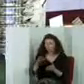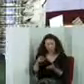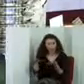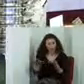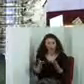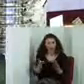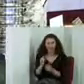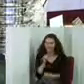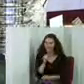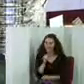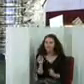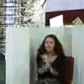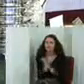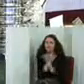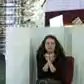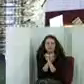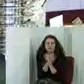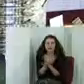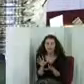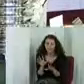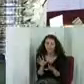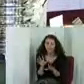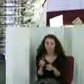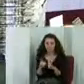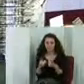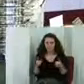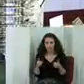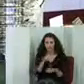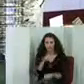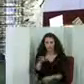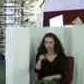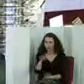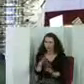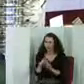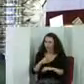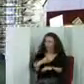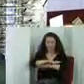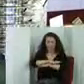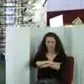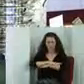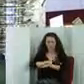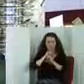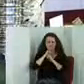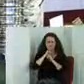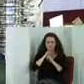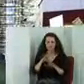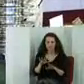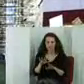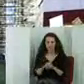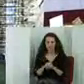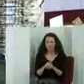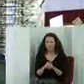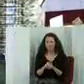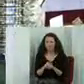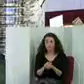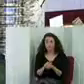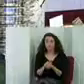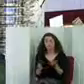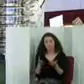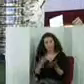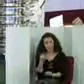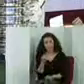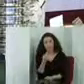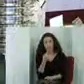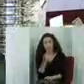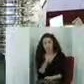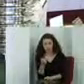is nothing that separates you from this table. Nothing. You may have been told there was.